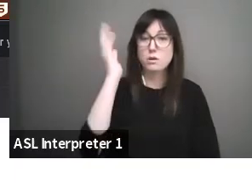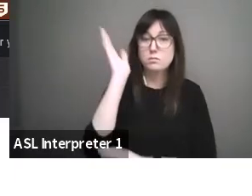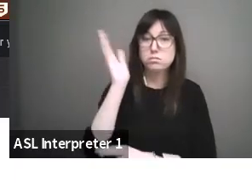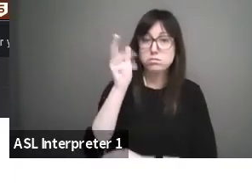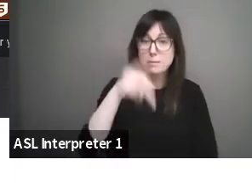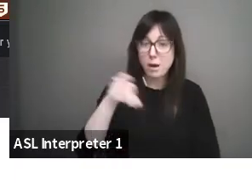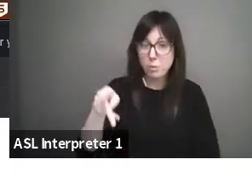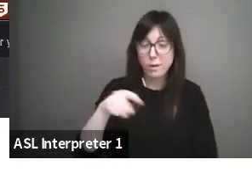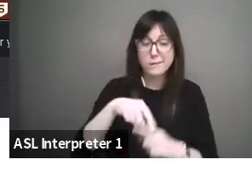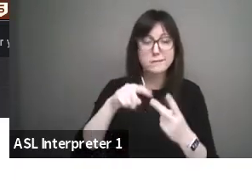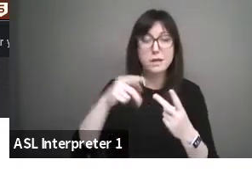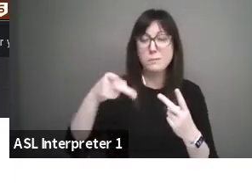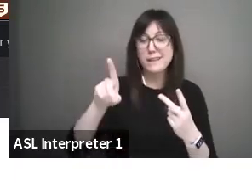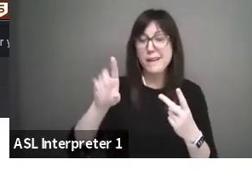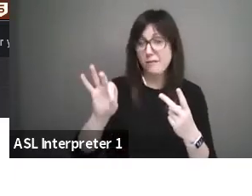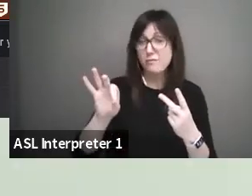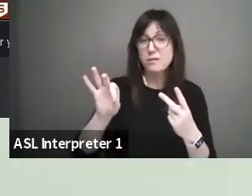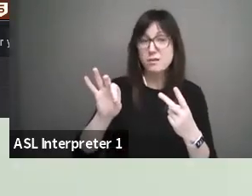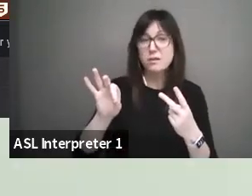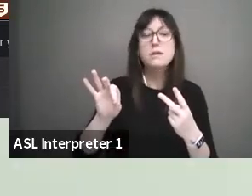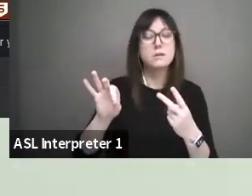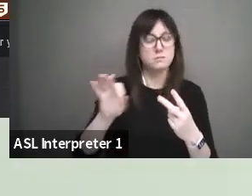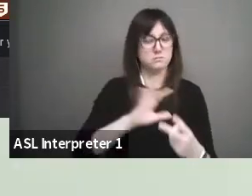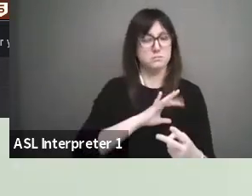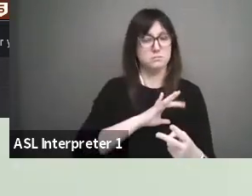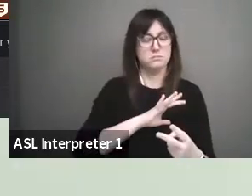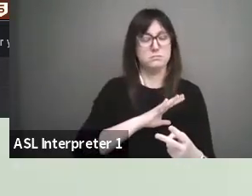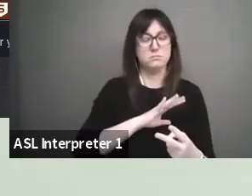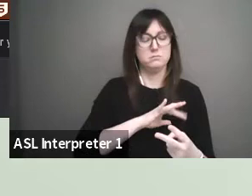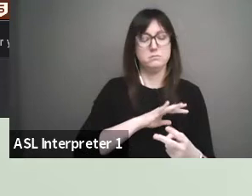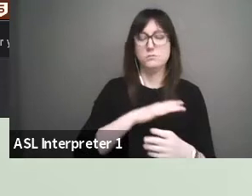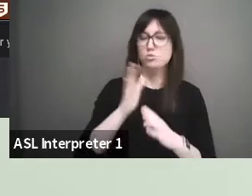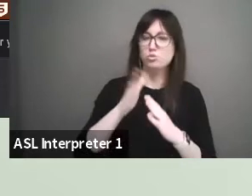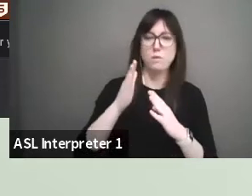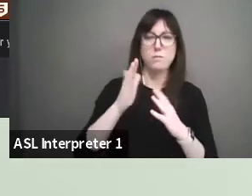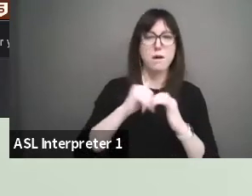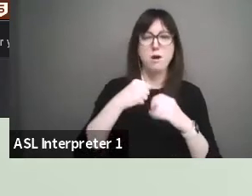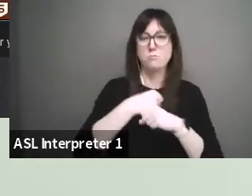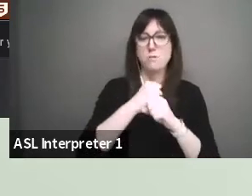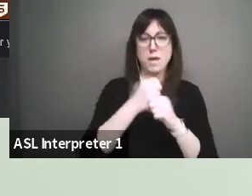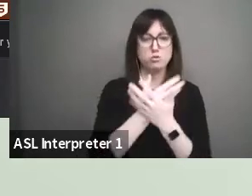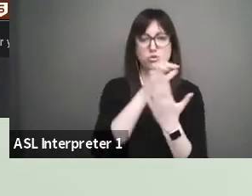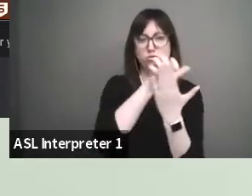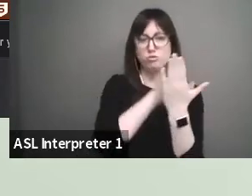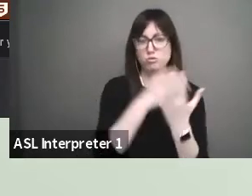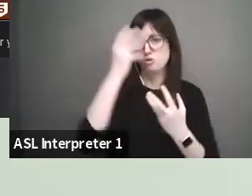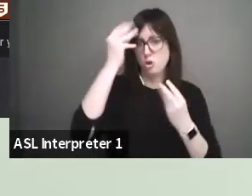or PDFs from Microsoft are one of the best ways to create content.